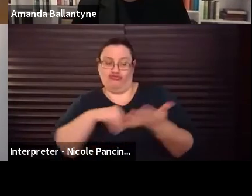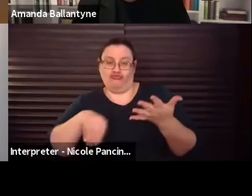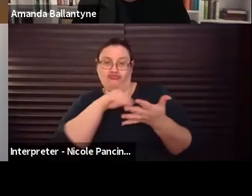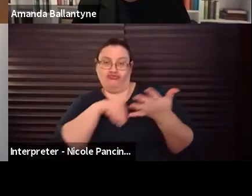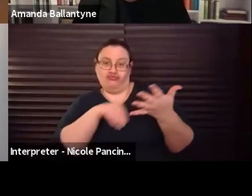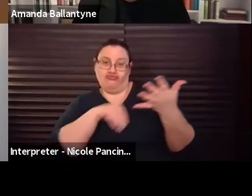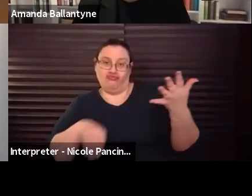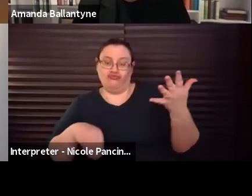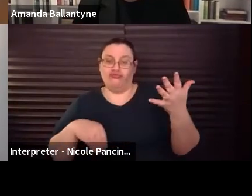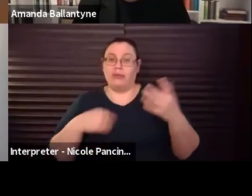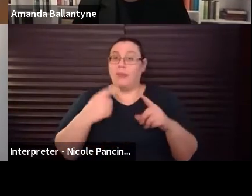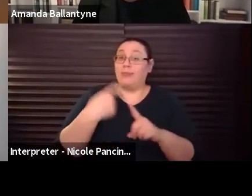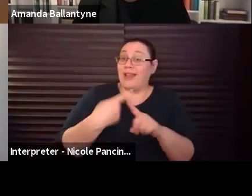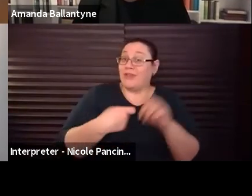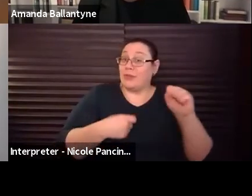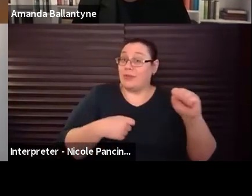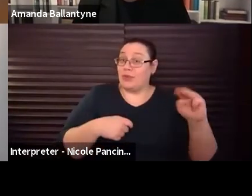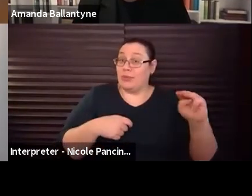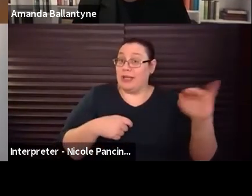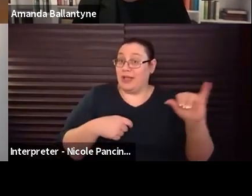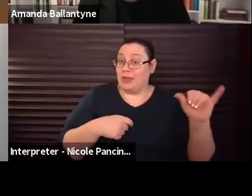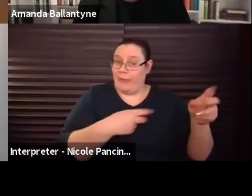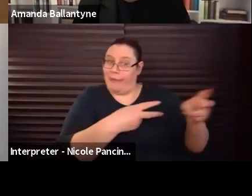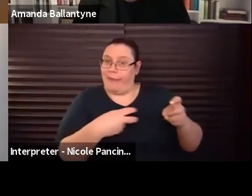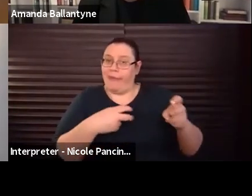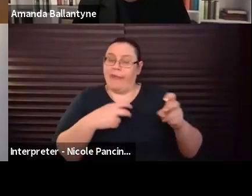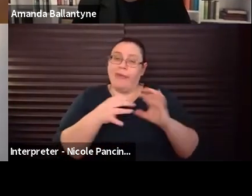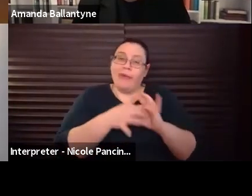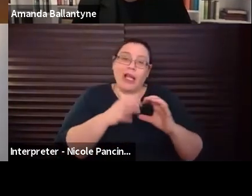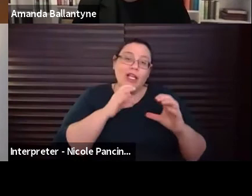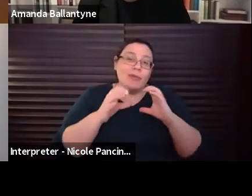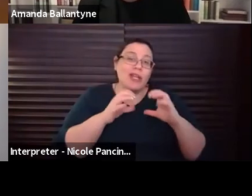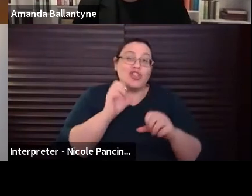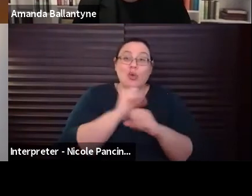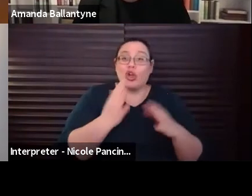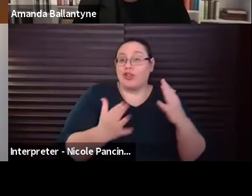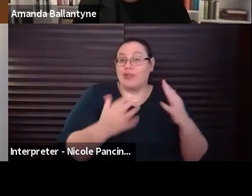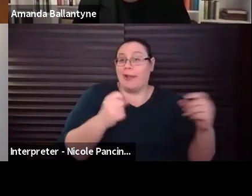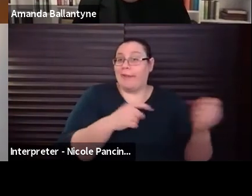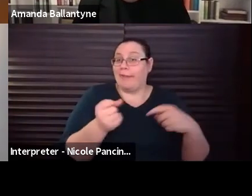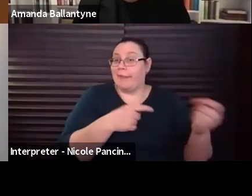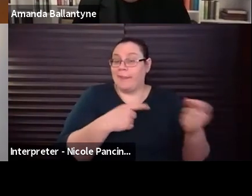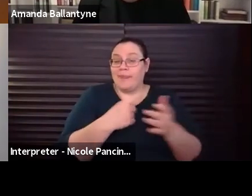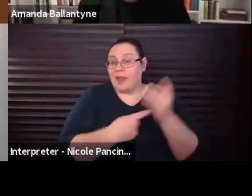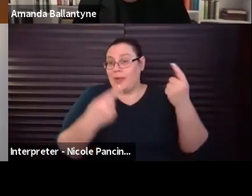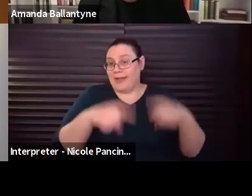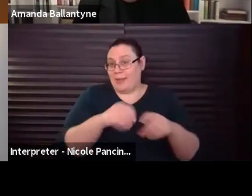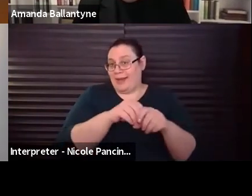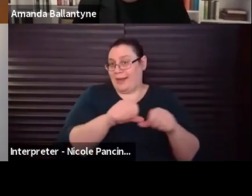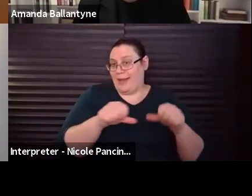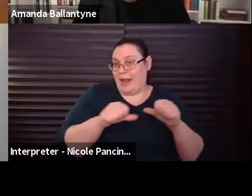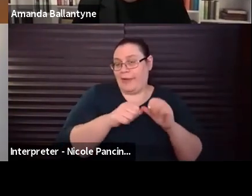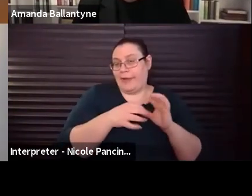from social media as well, about communications that workers may have been having, and then what's been going on in the area around